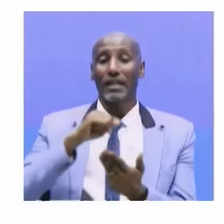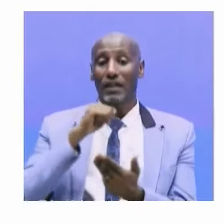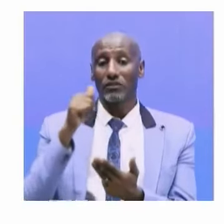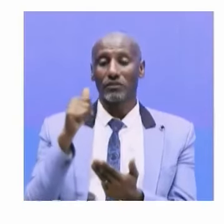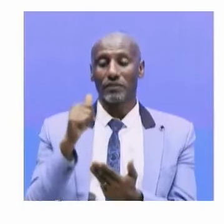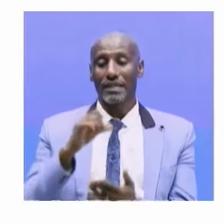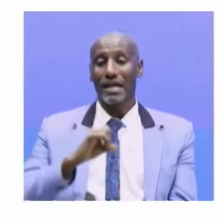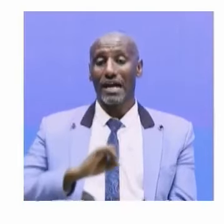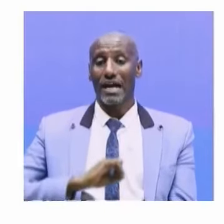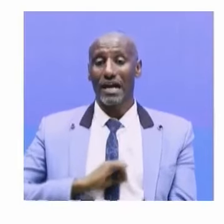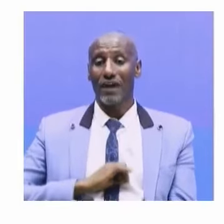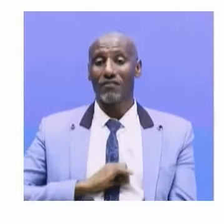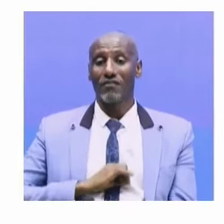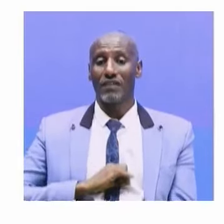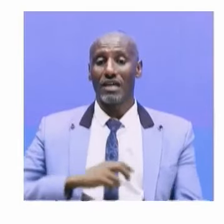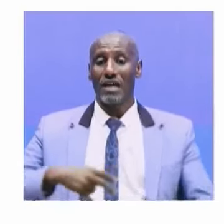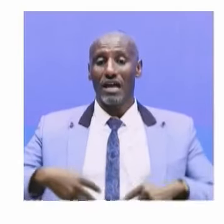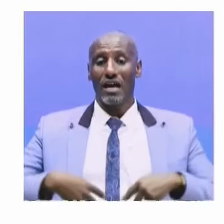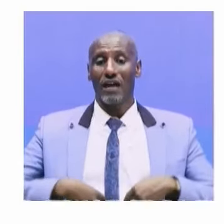I have